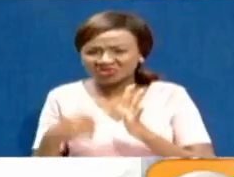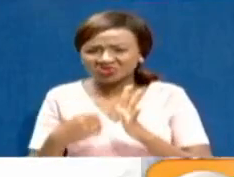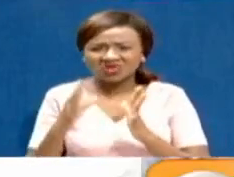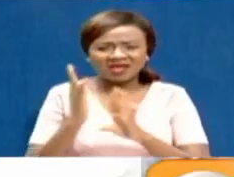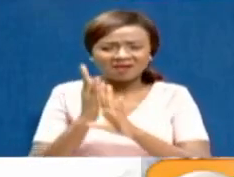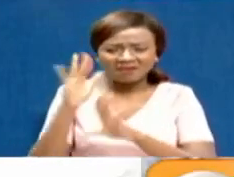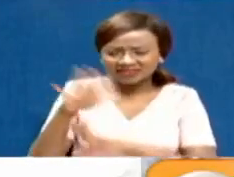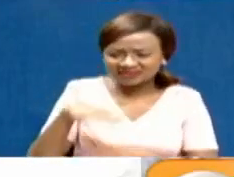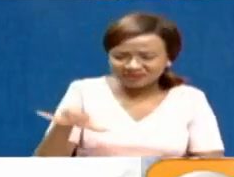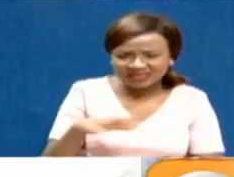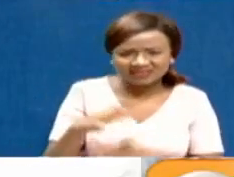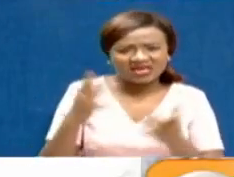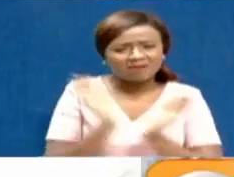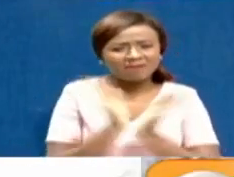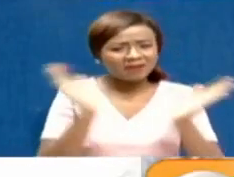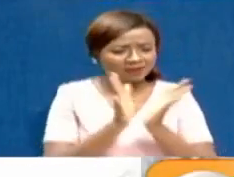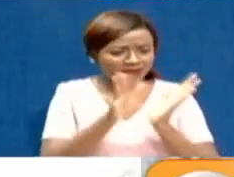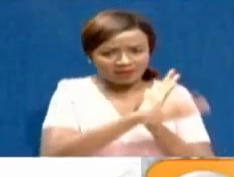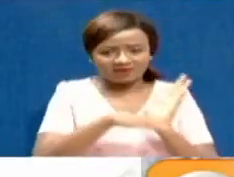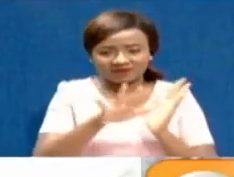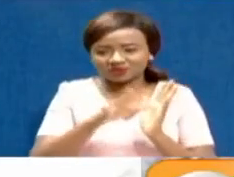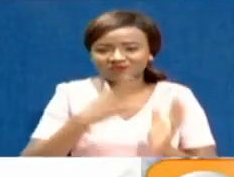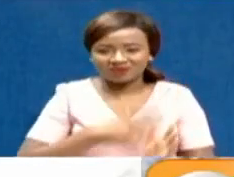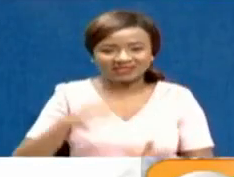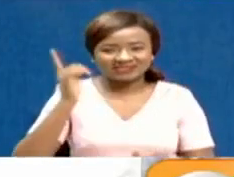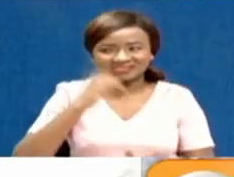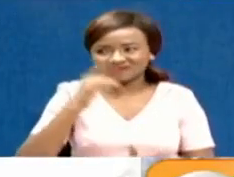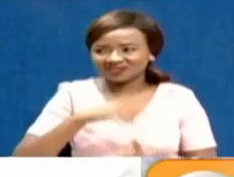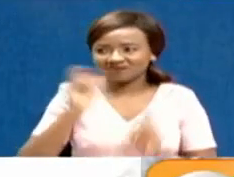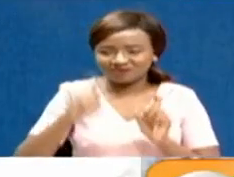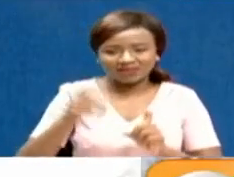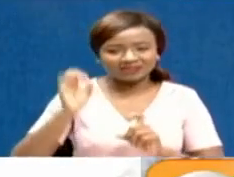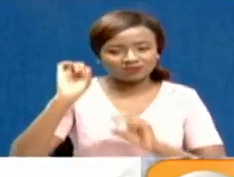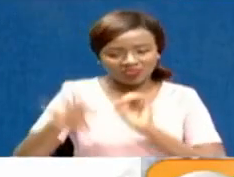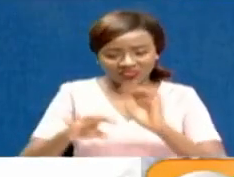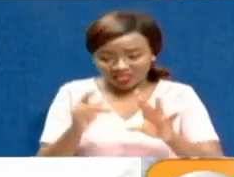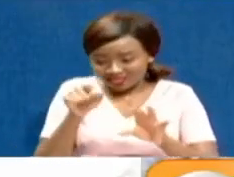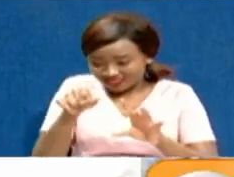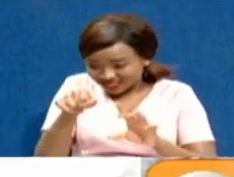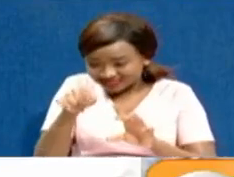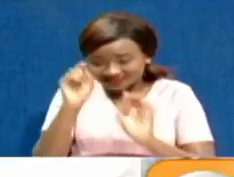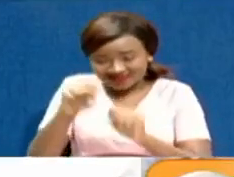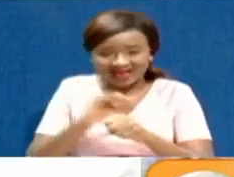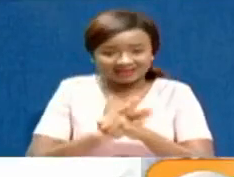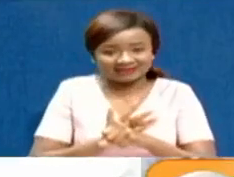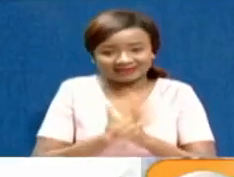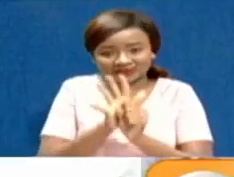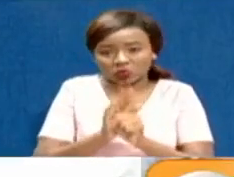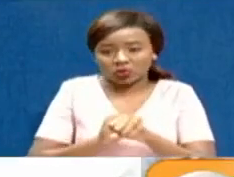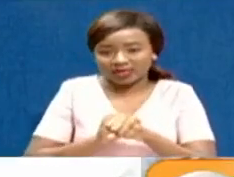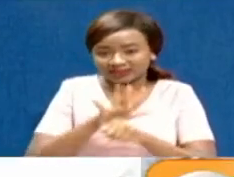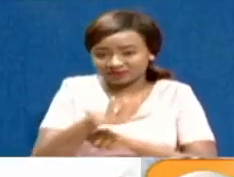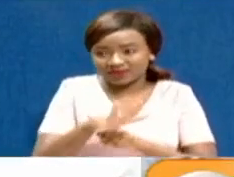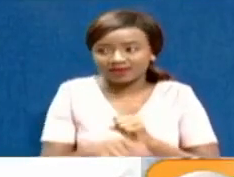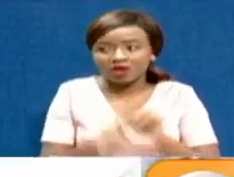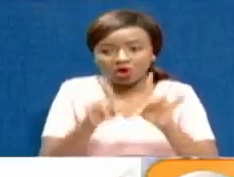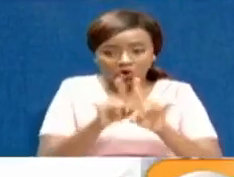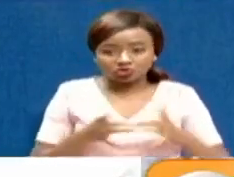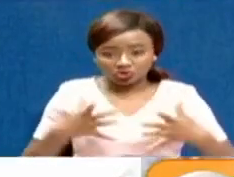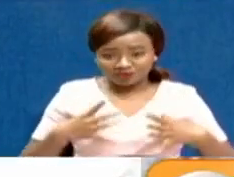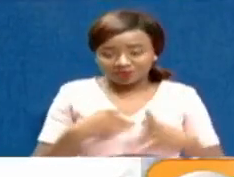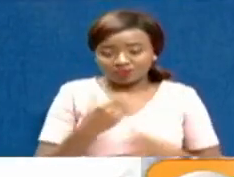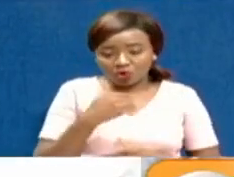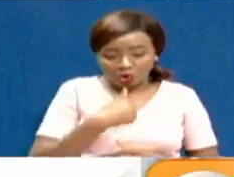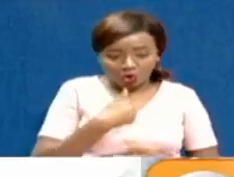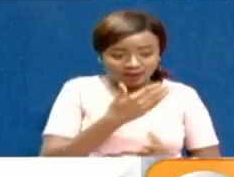and other public facilities, waste from these areas are to be treated as potentially infected. As such, the owners of these facilities